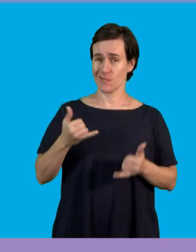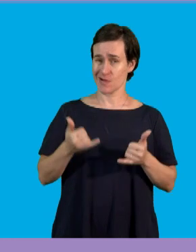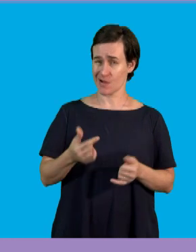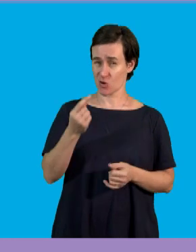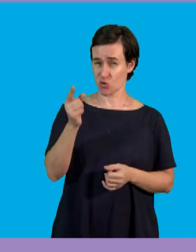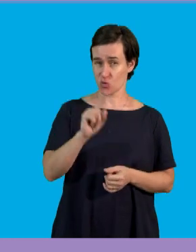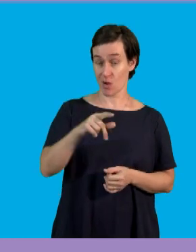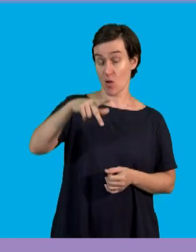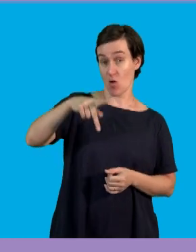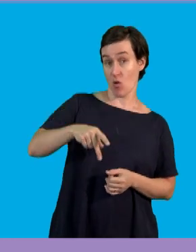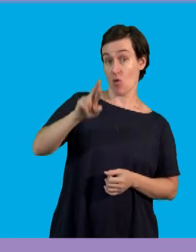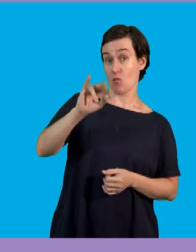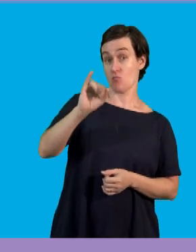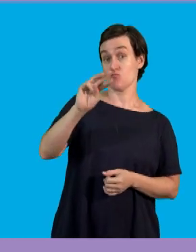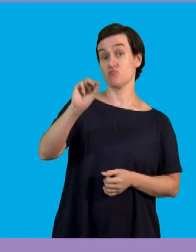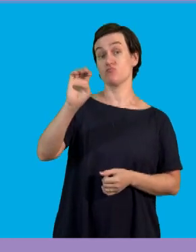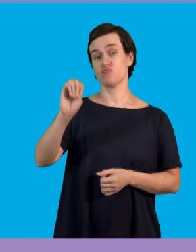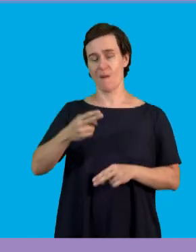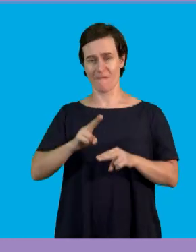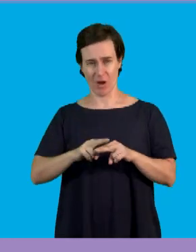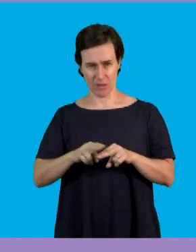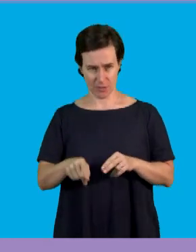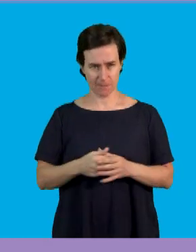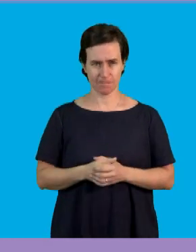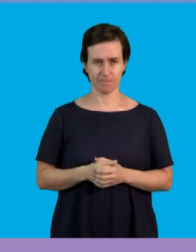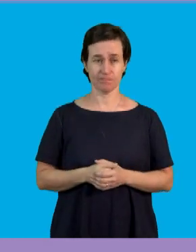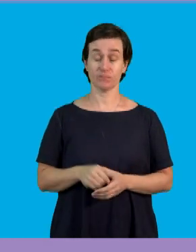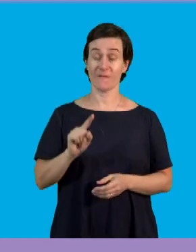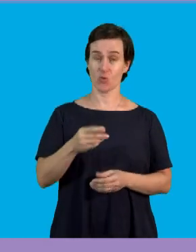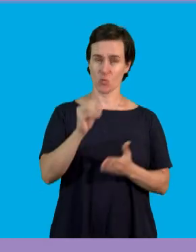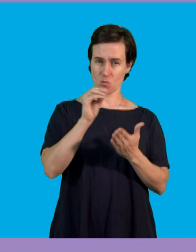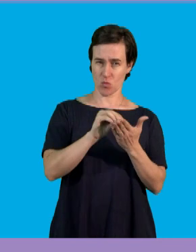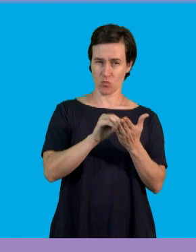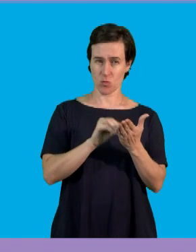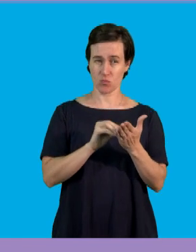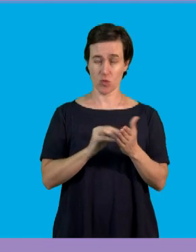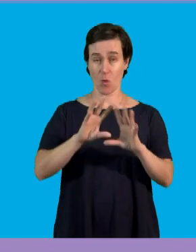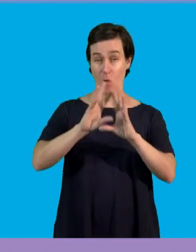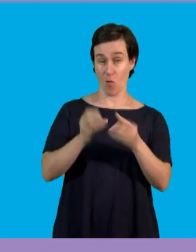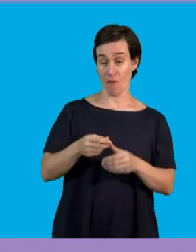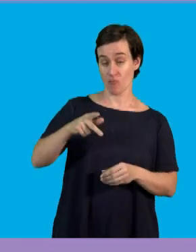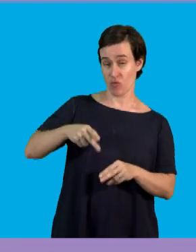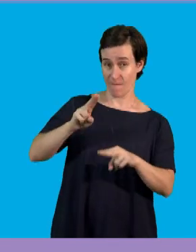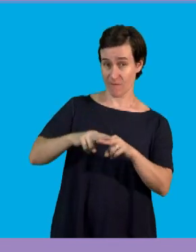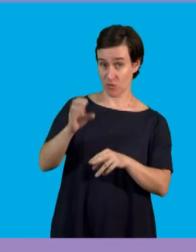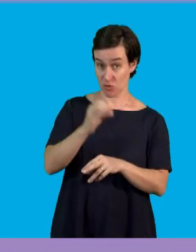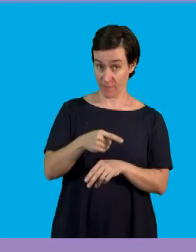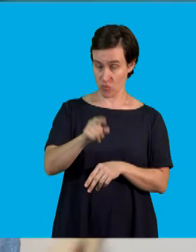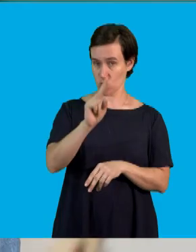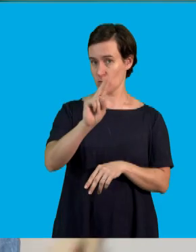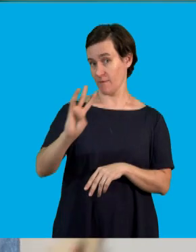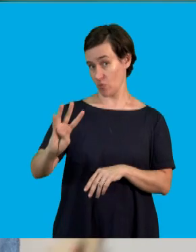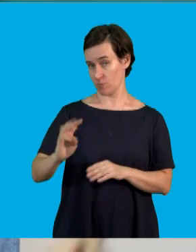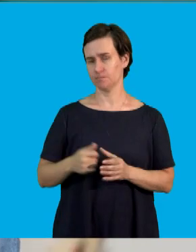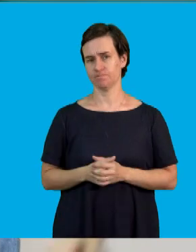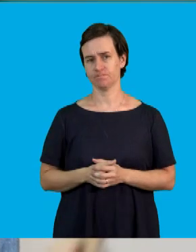about prime factors. So we are going to first list the prime factors of 24. Now remember, for